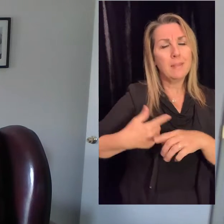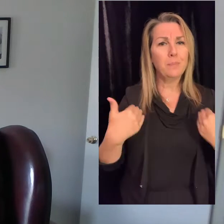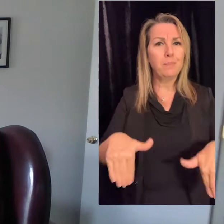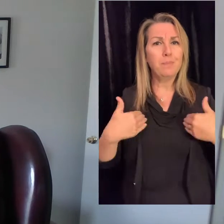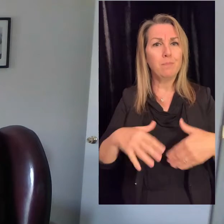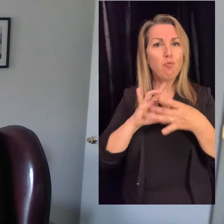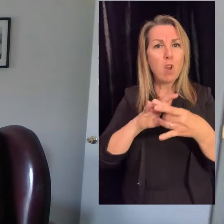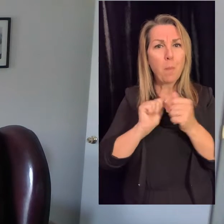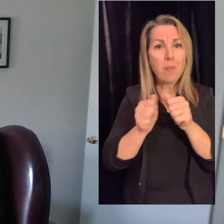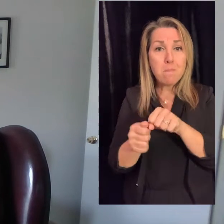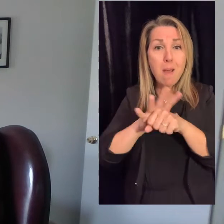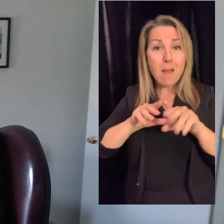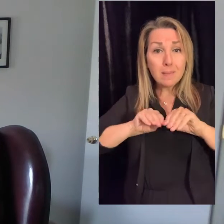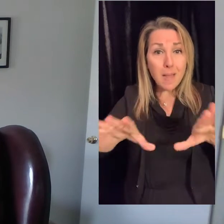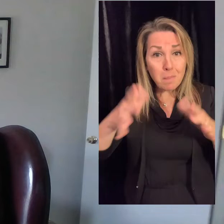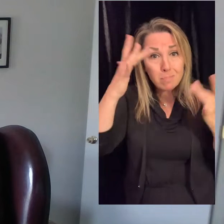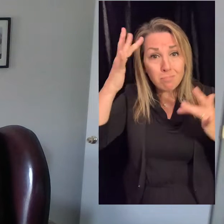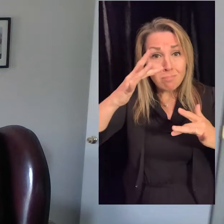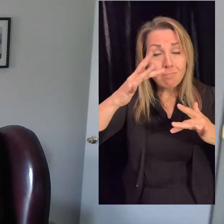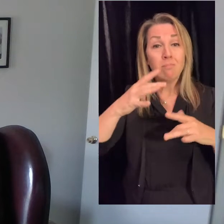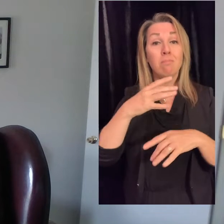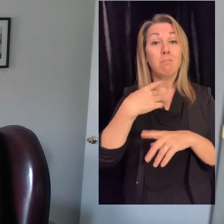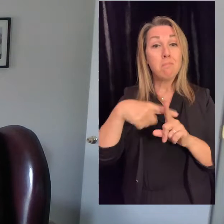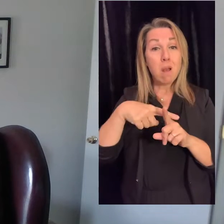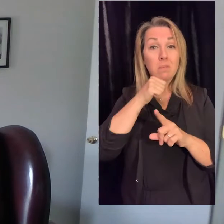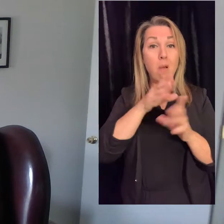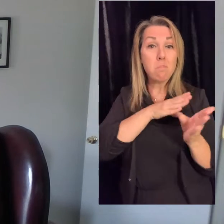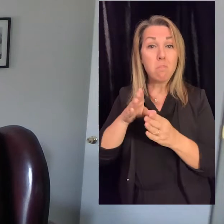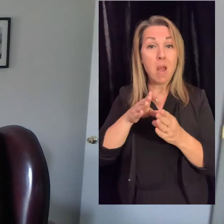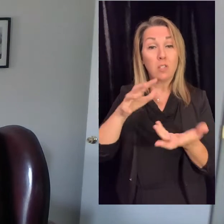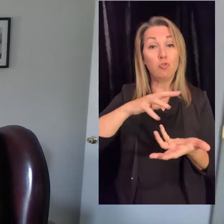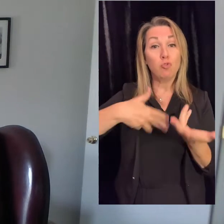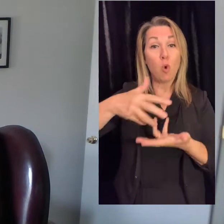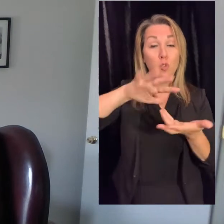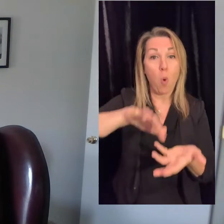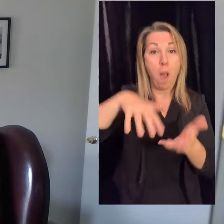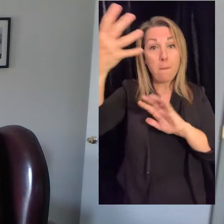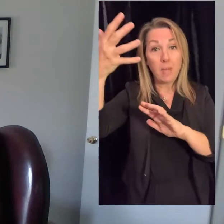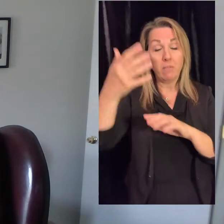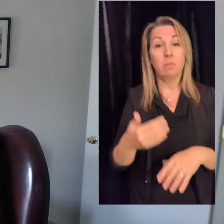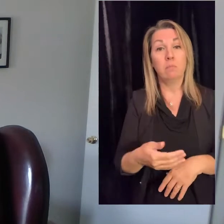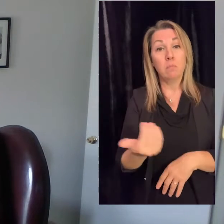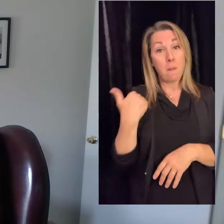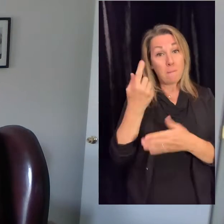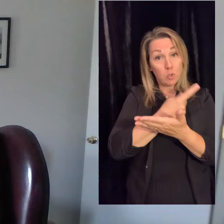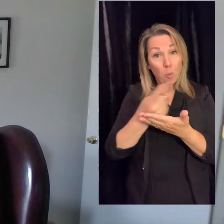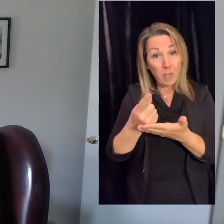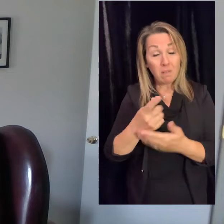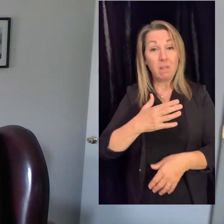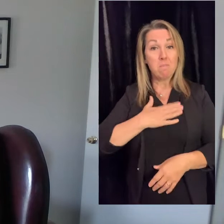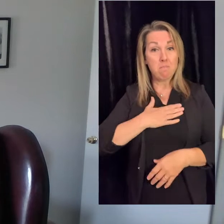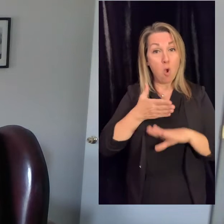with a pandemic and unprecedented social upheaval in just this last week. I've got to say, in